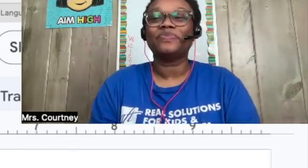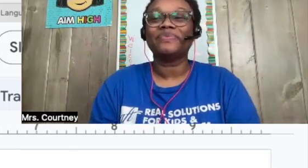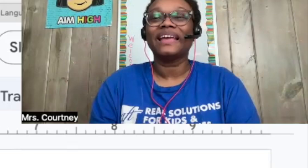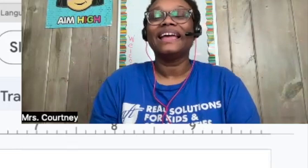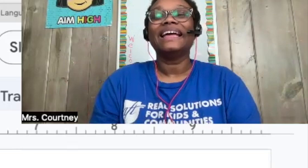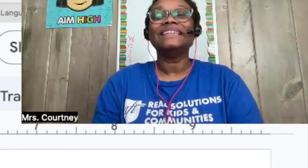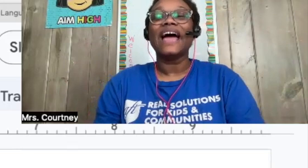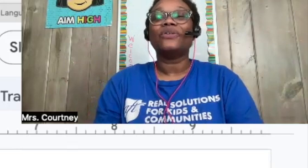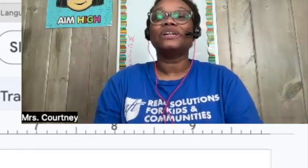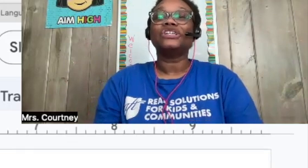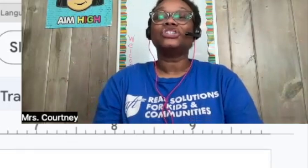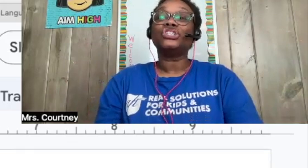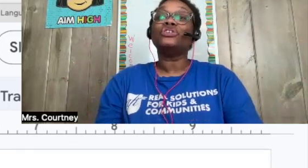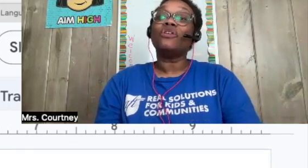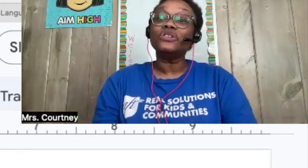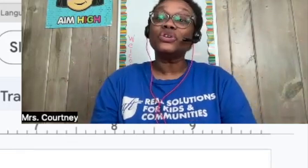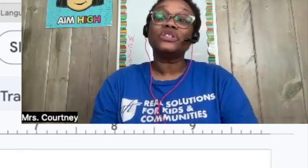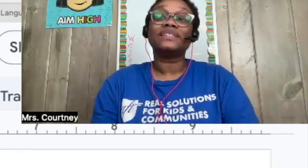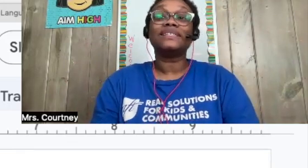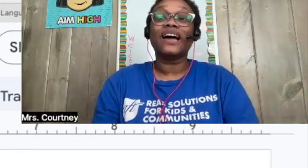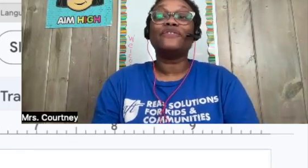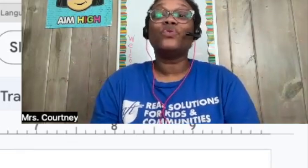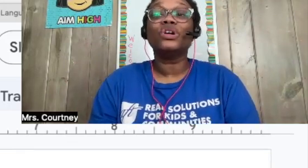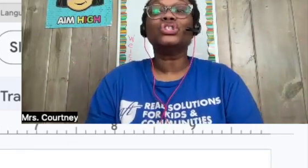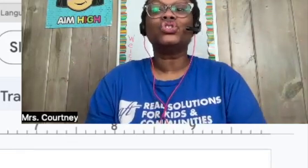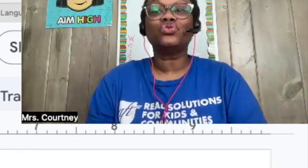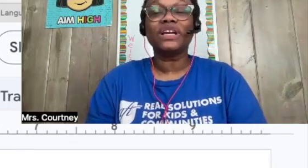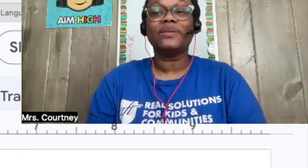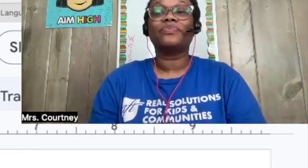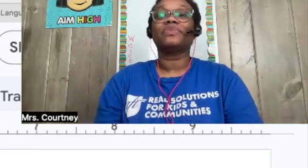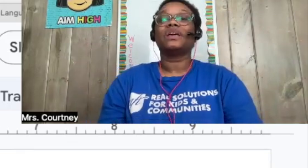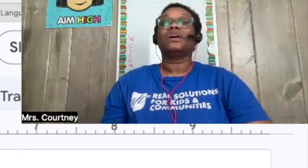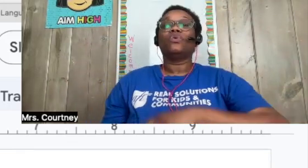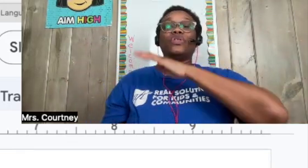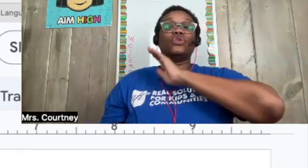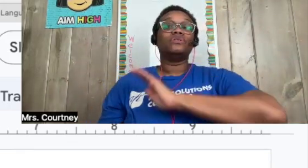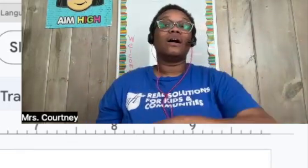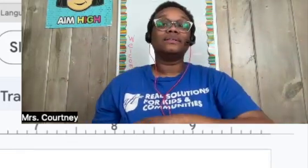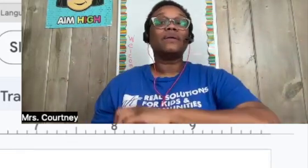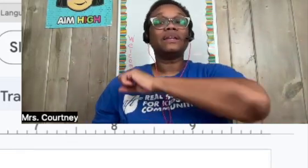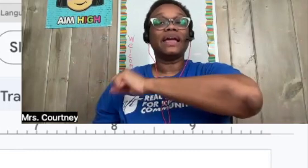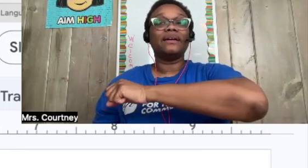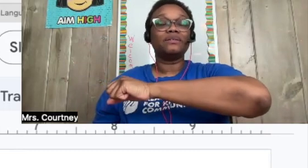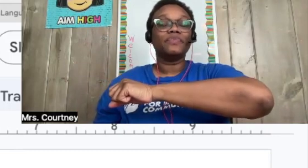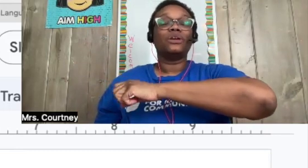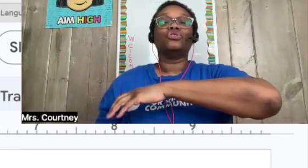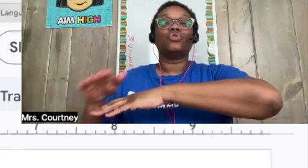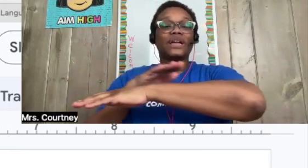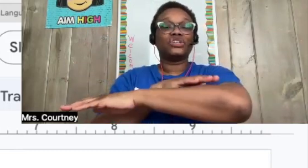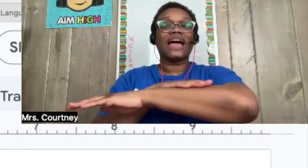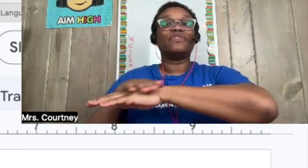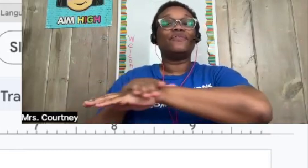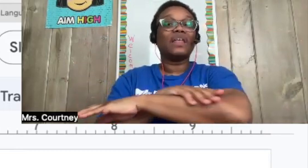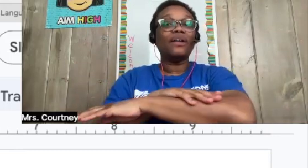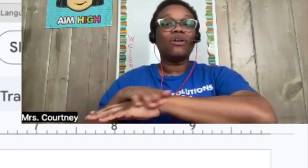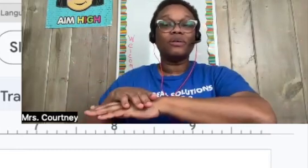Excellent. Now, she also does the sign for tree. With your non-dominant hand, you're going